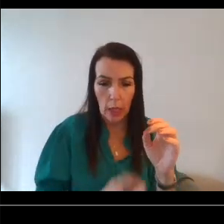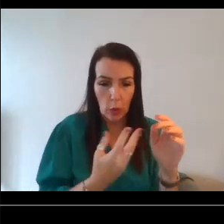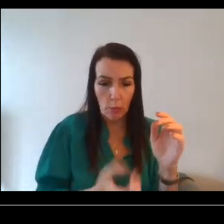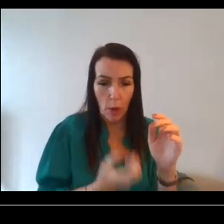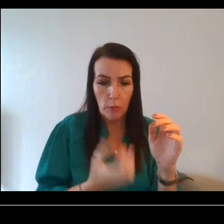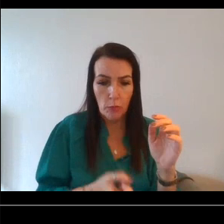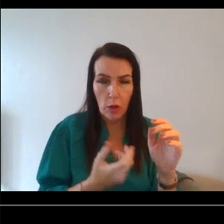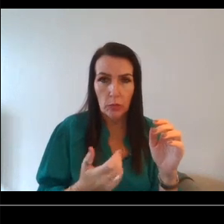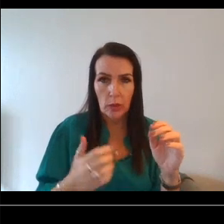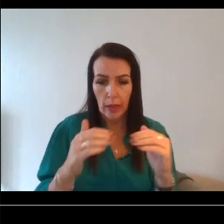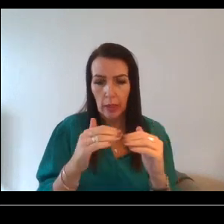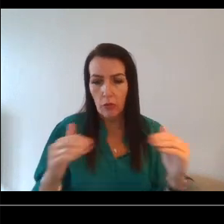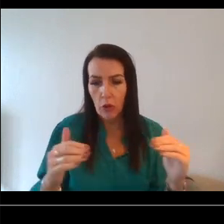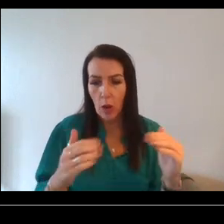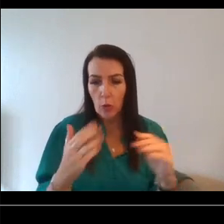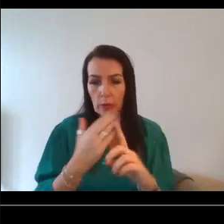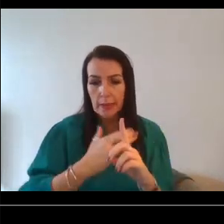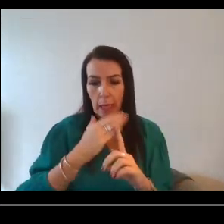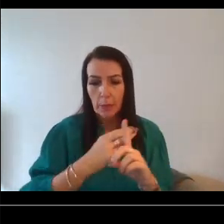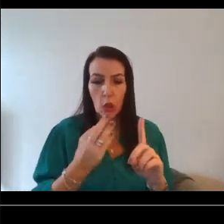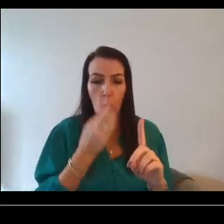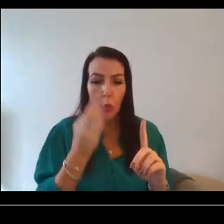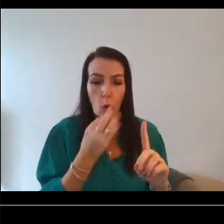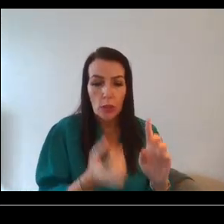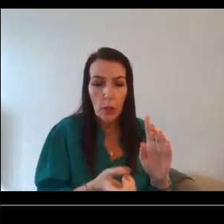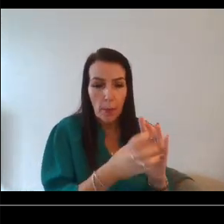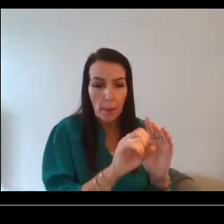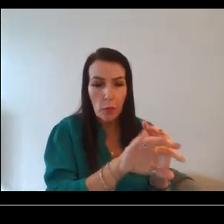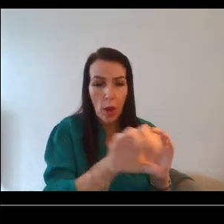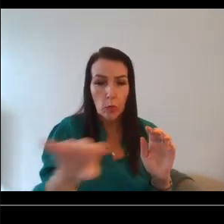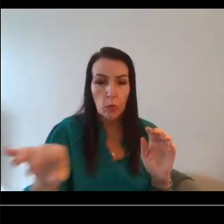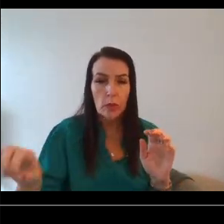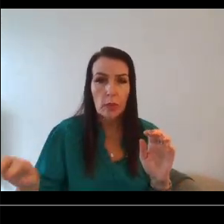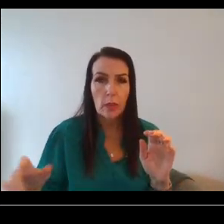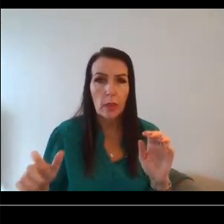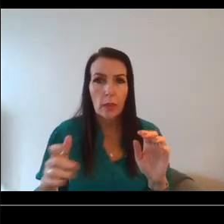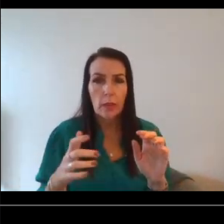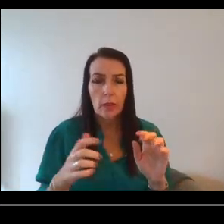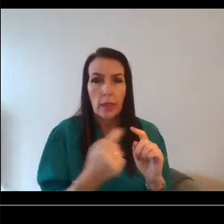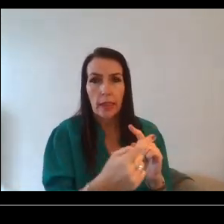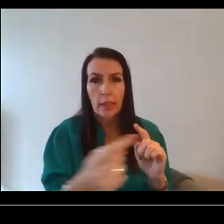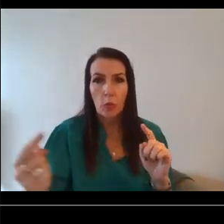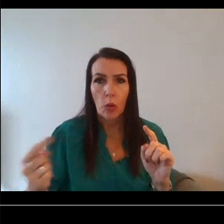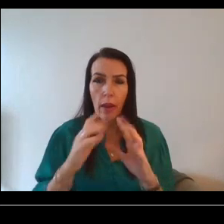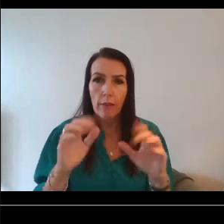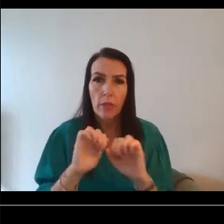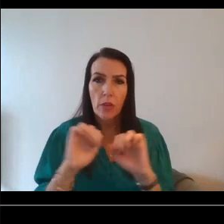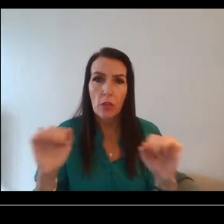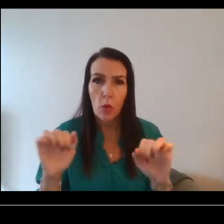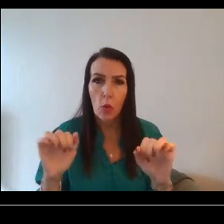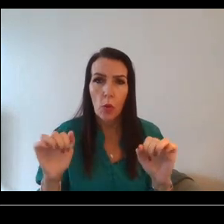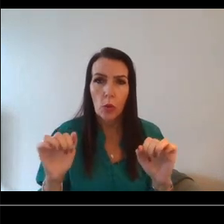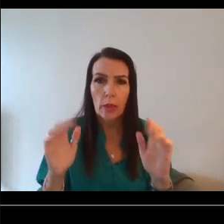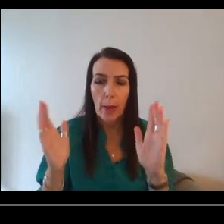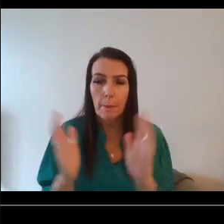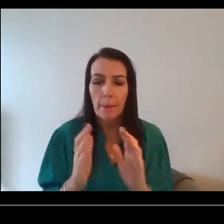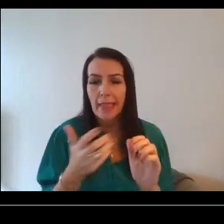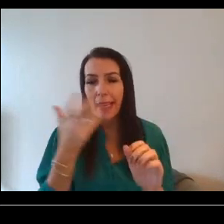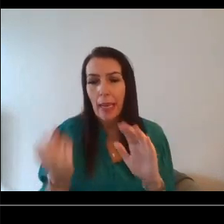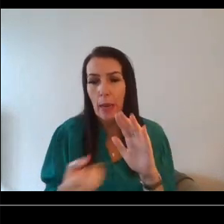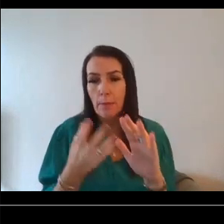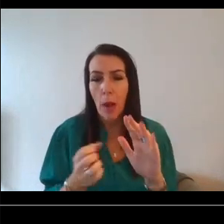temperature water, and then you draw, each property has its own mini heat pump that